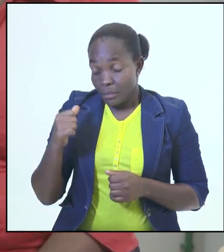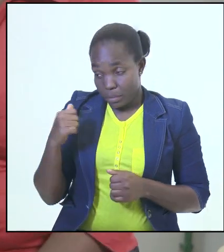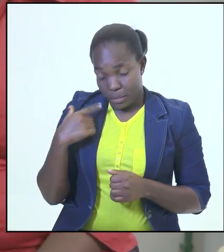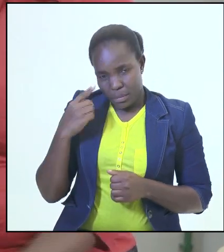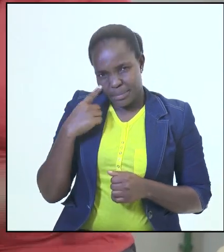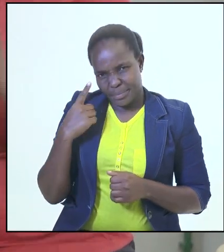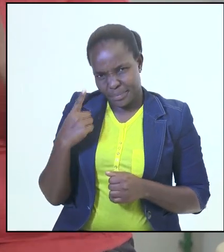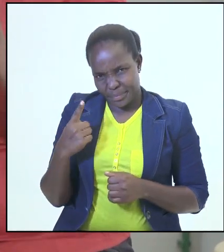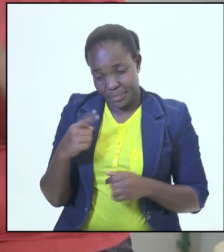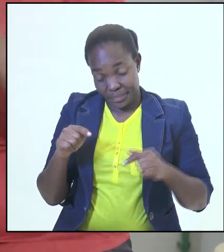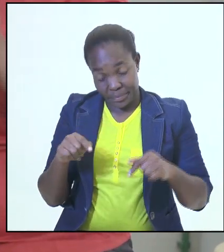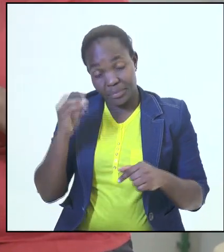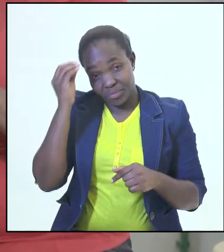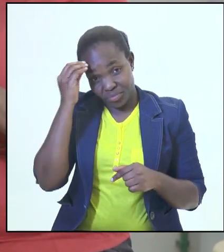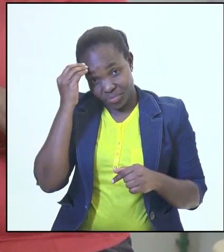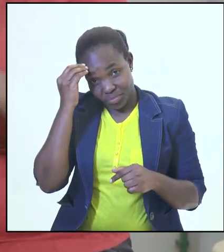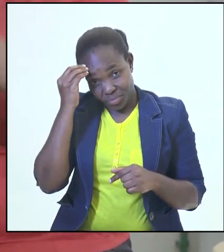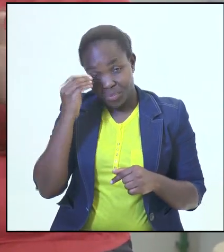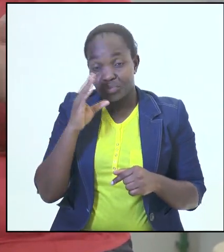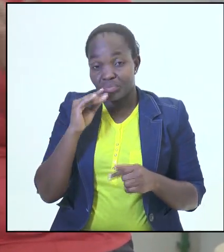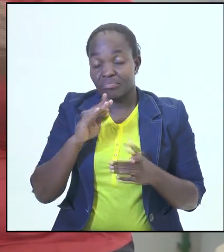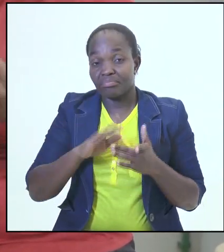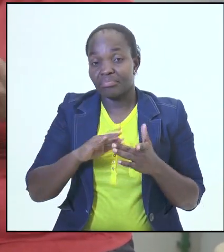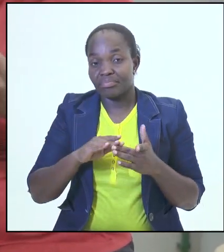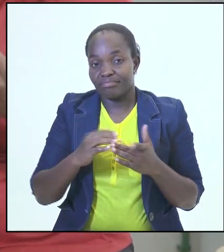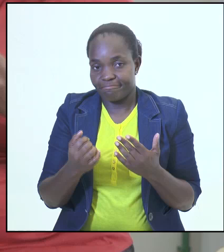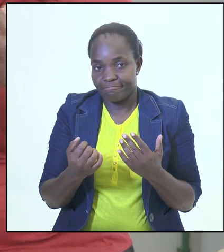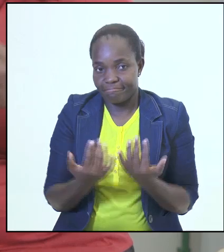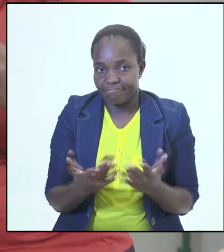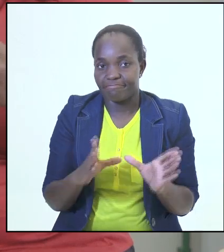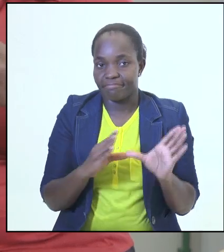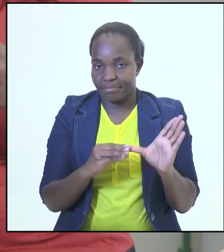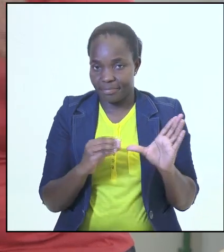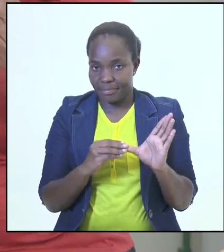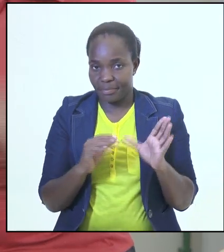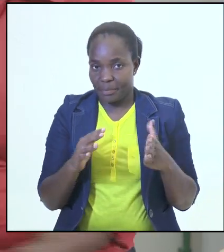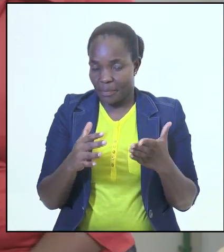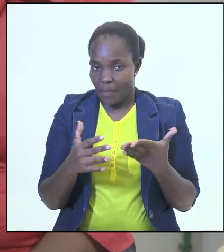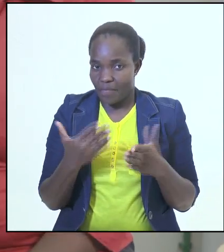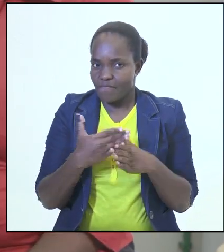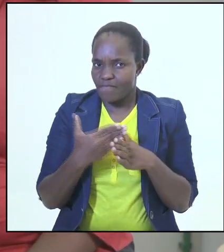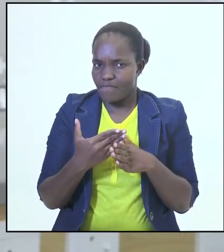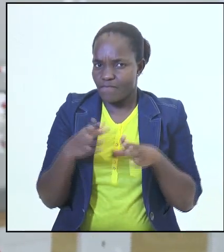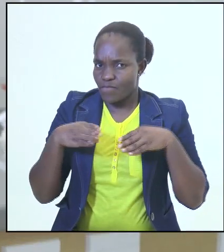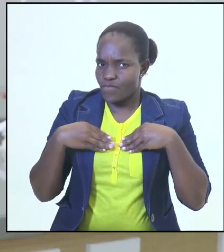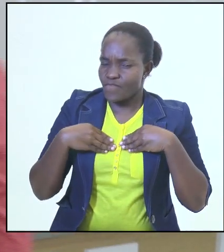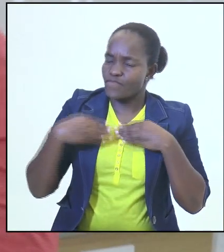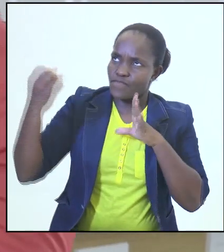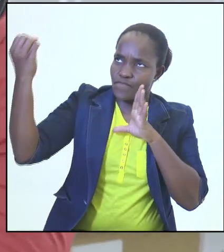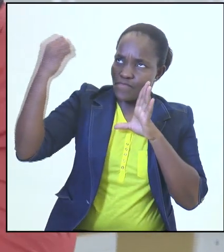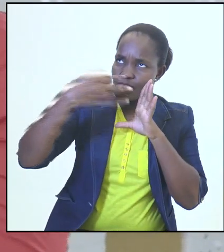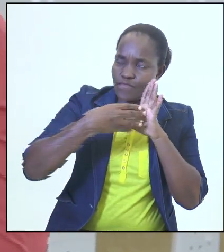would know that we were talking about the green leaf and how it is structured to maximize photosynthesis.